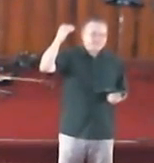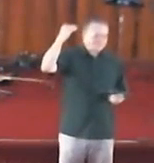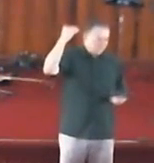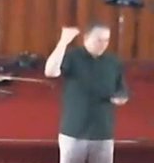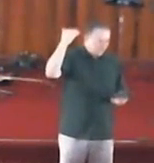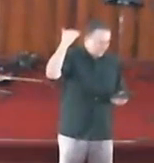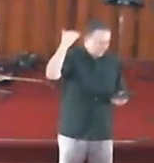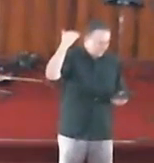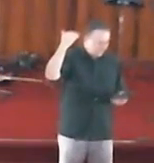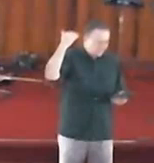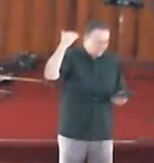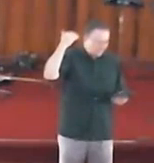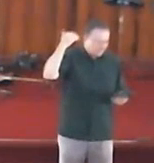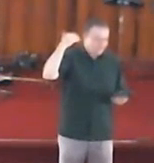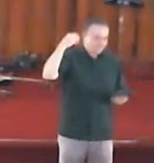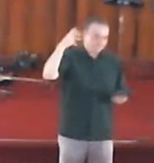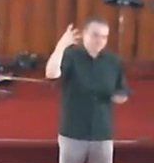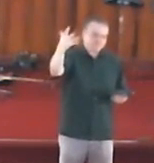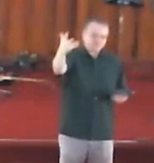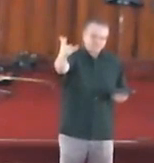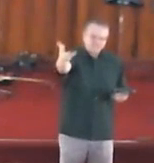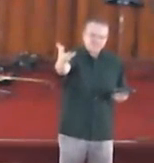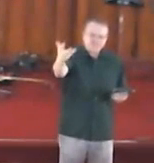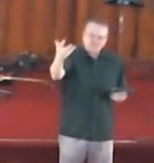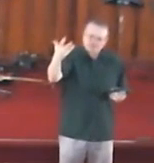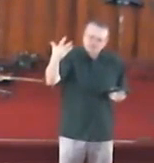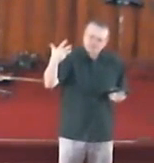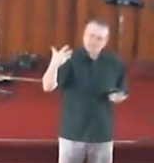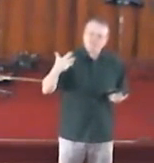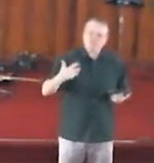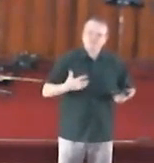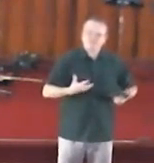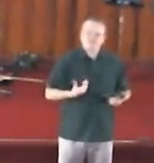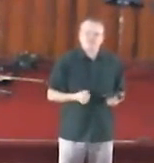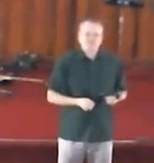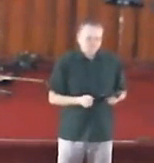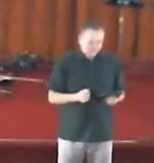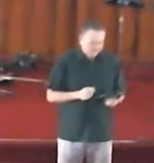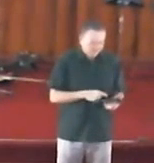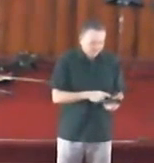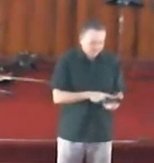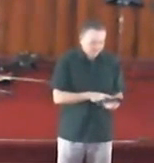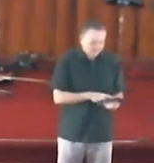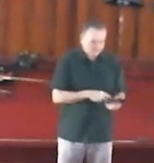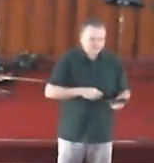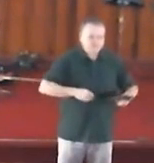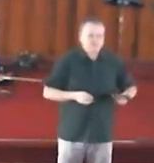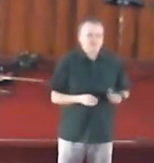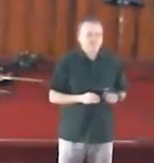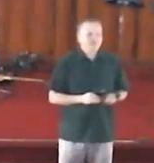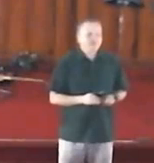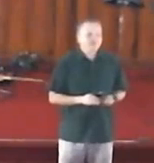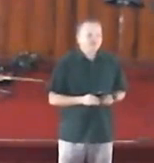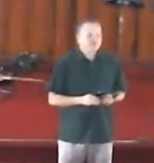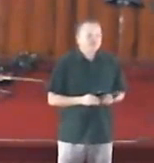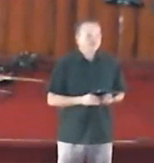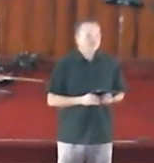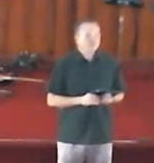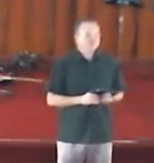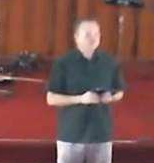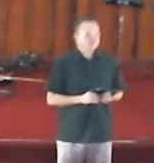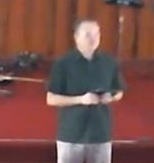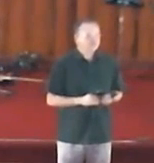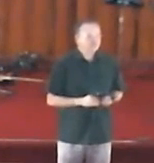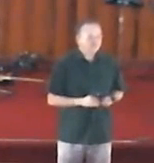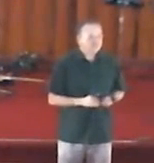Pedirle al Señor que nos dé conocimiento del Espíritu Santo. We can ask God to give us knowledge about